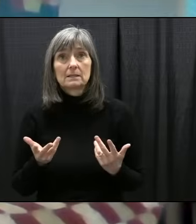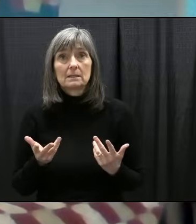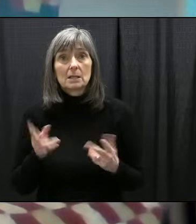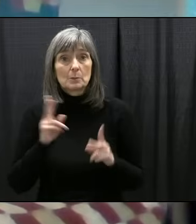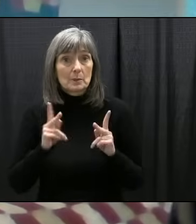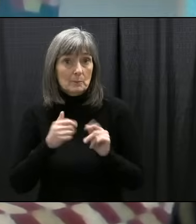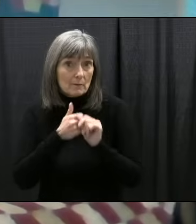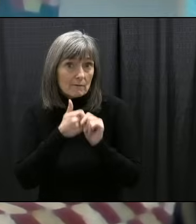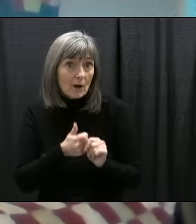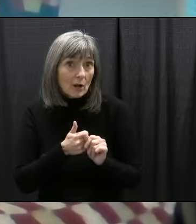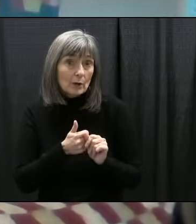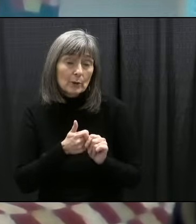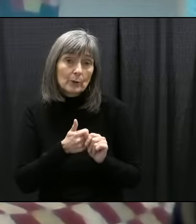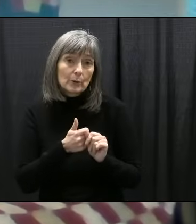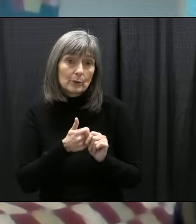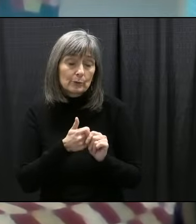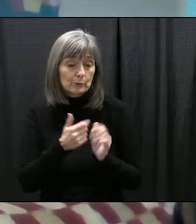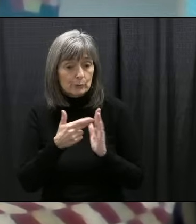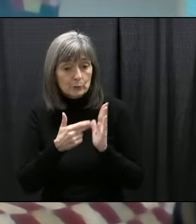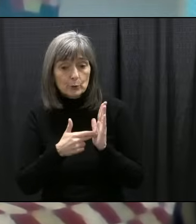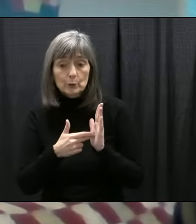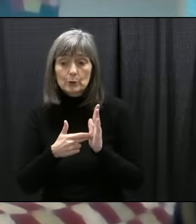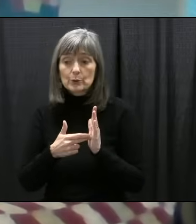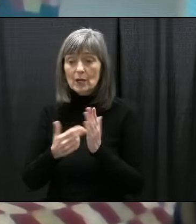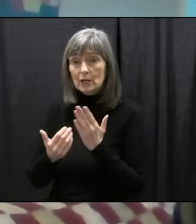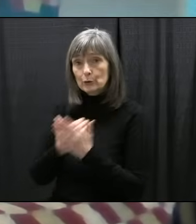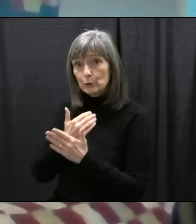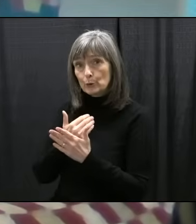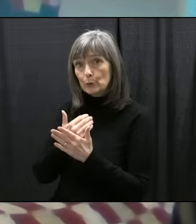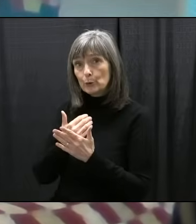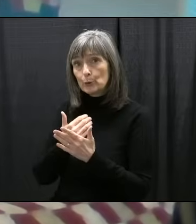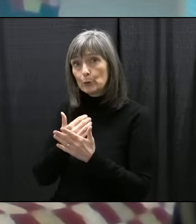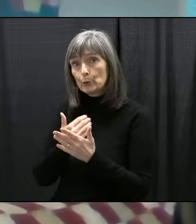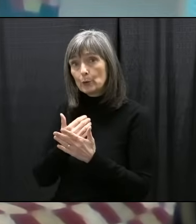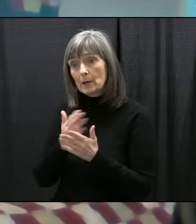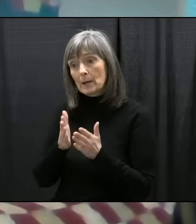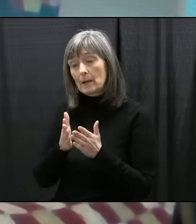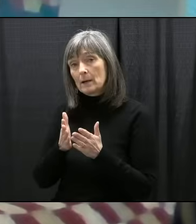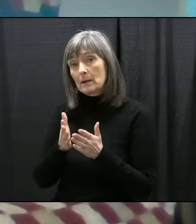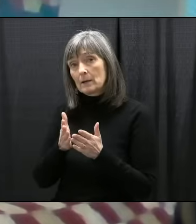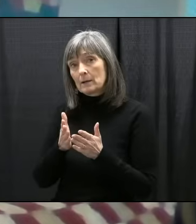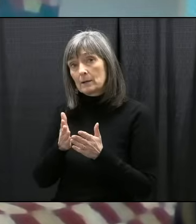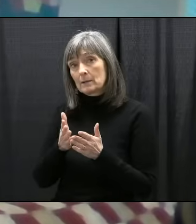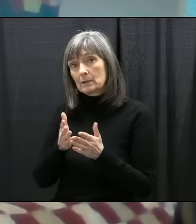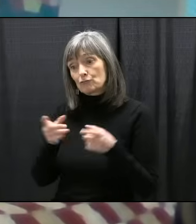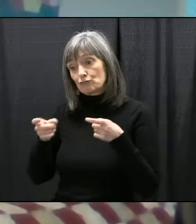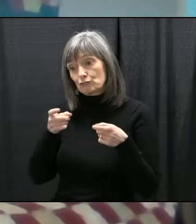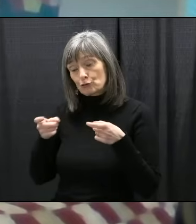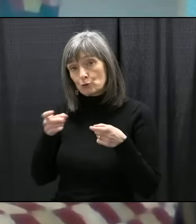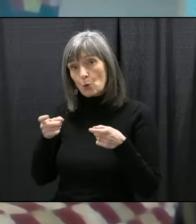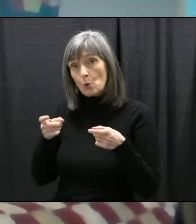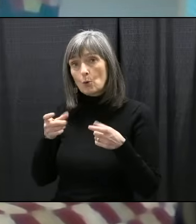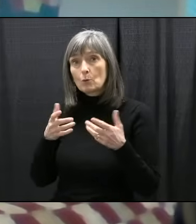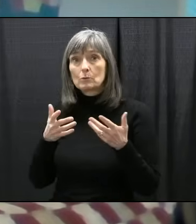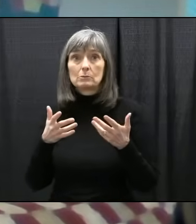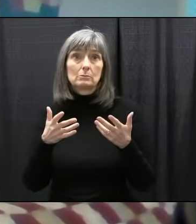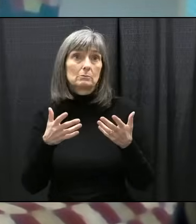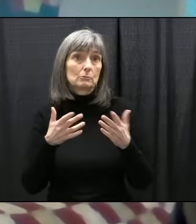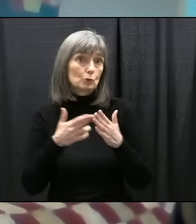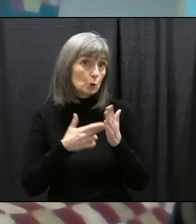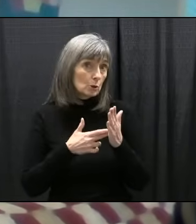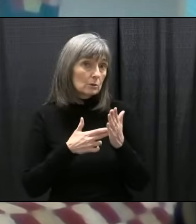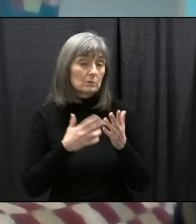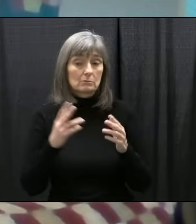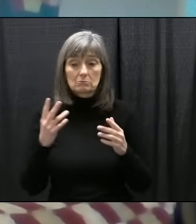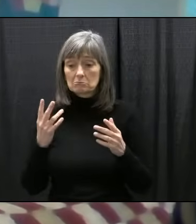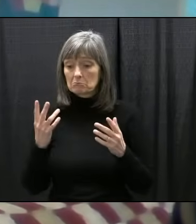people following those personal public health measures that have served us so well up to now, I think we